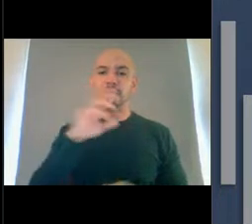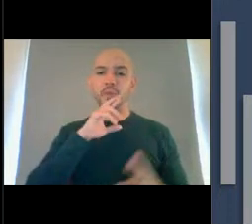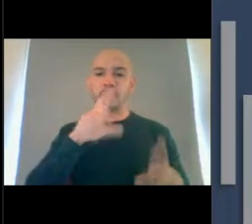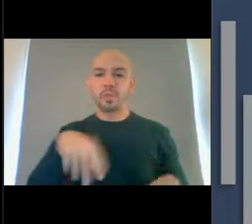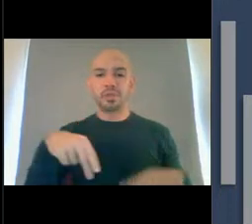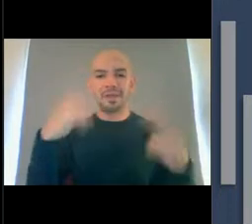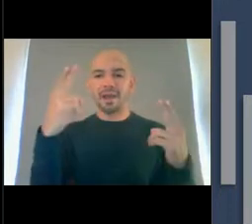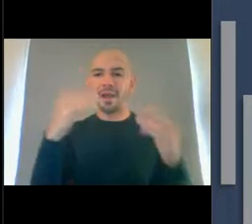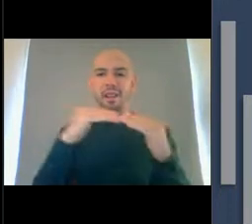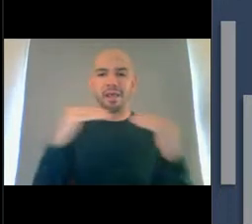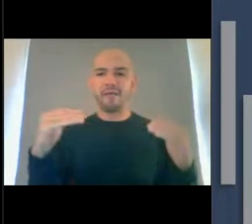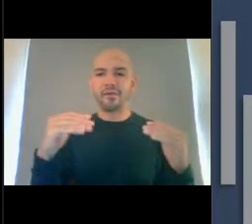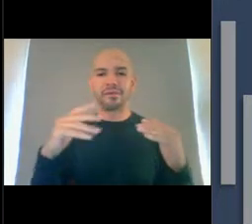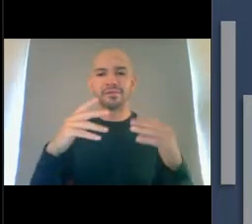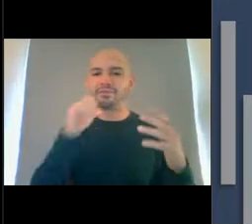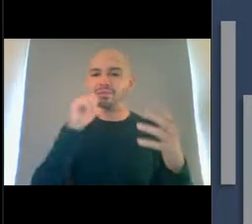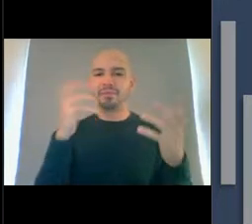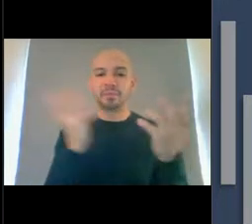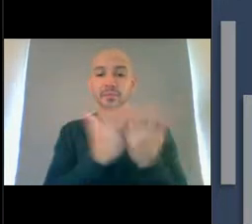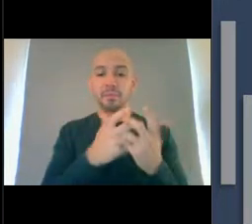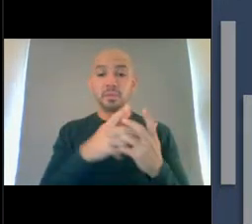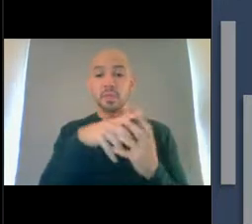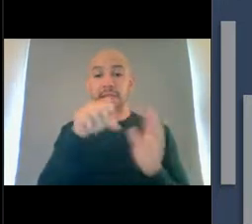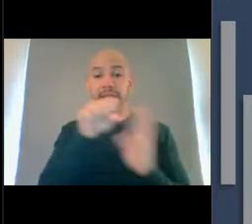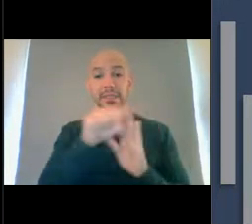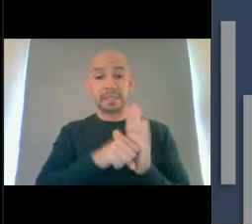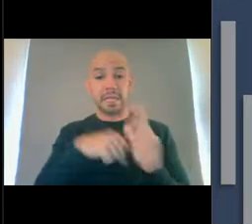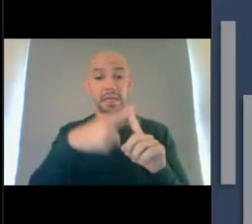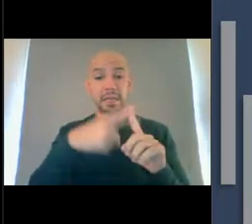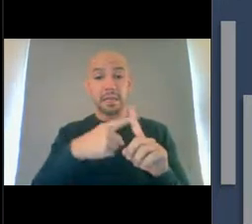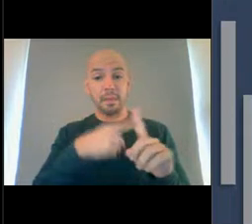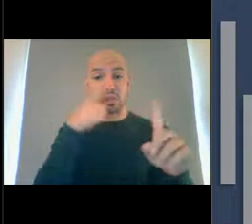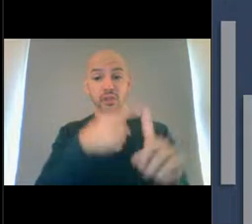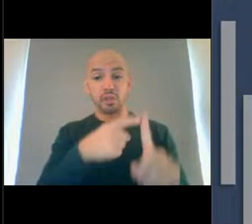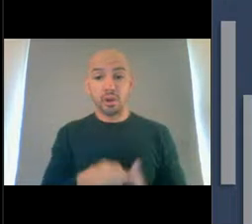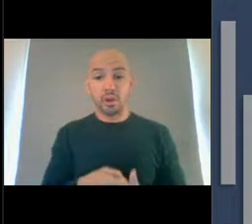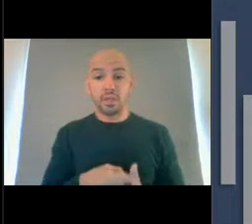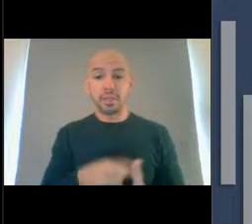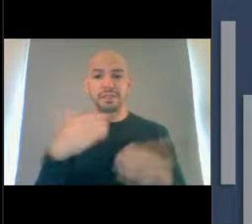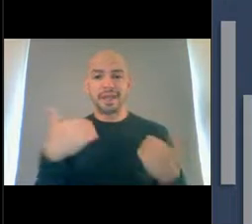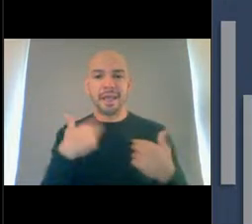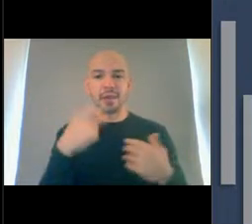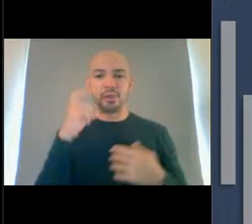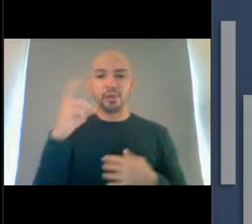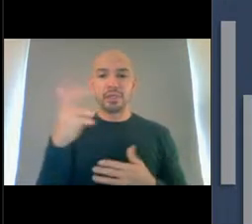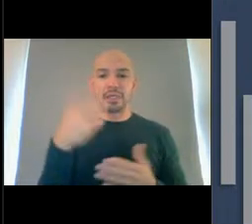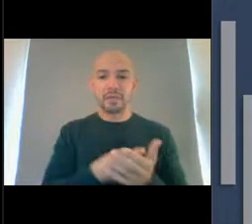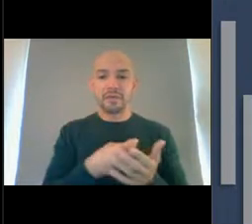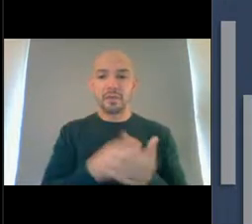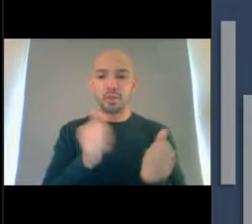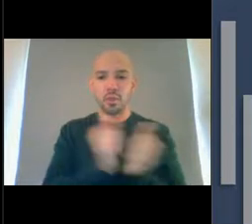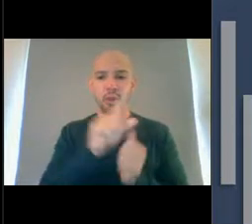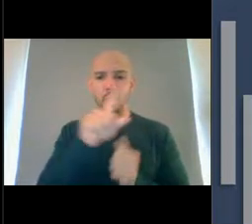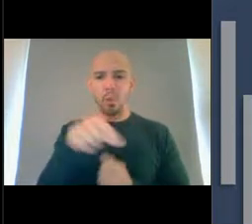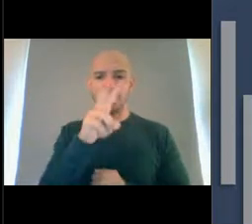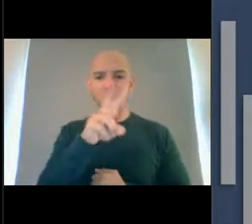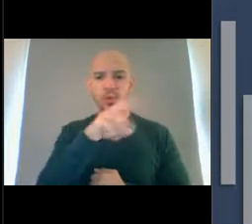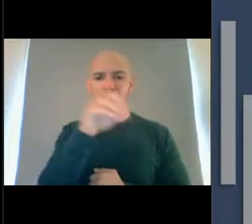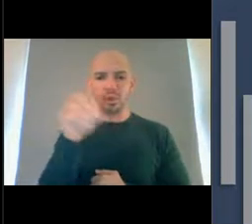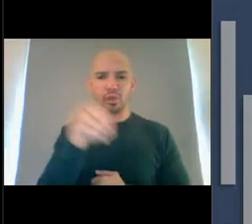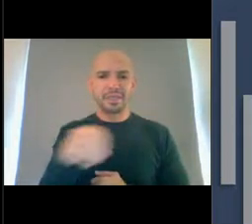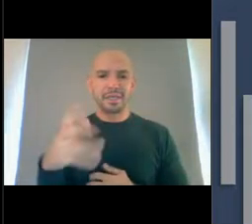requirement and the ab285 report was one of the 11 transportation programs examined and found to be in the category of having the